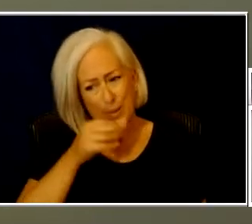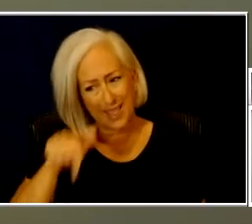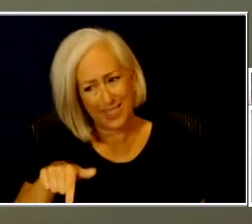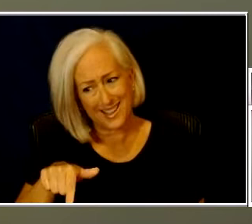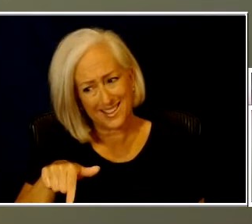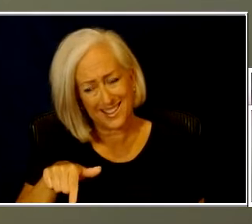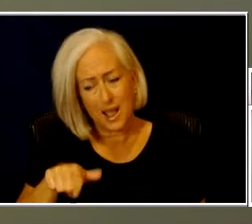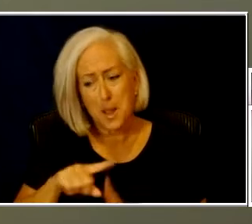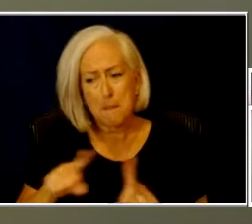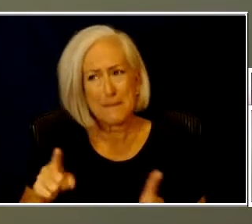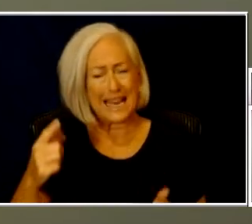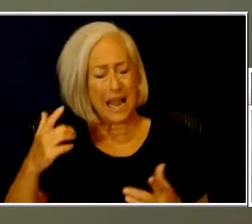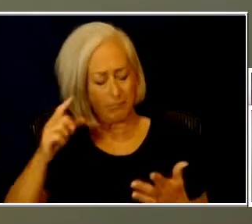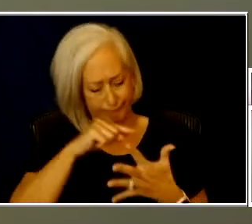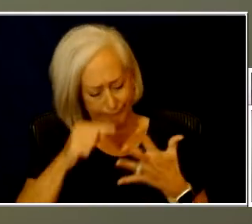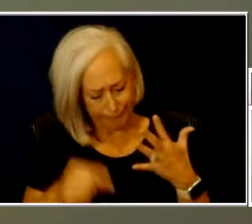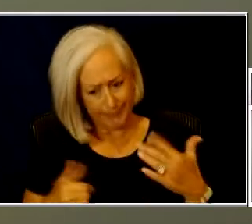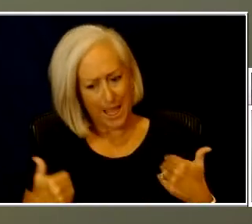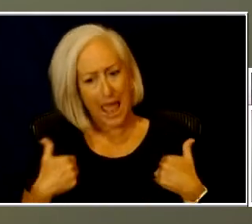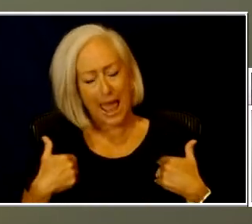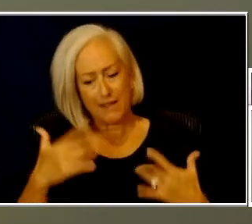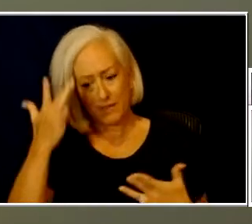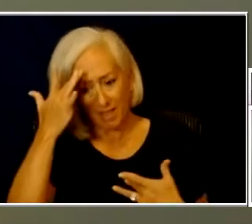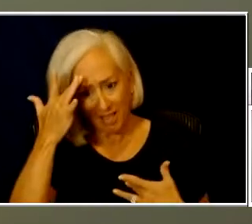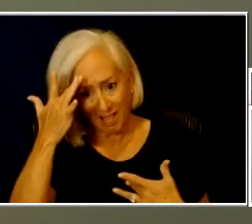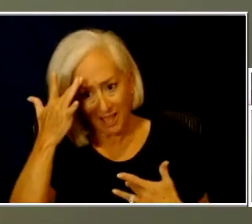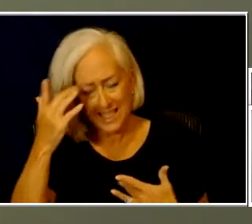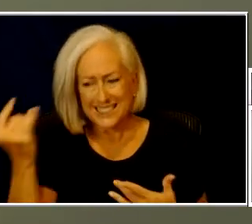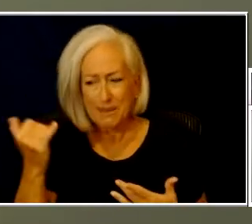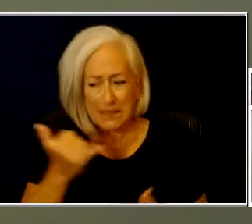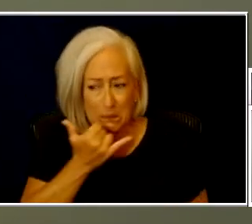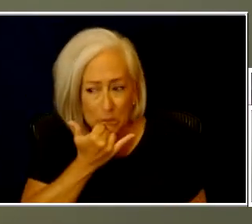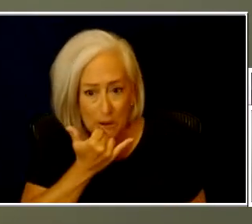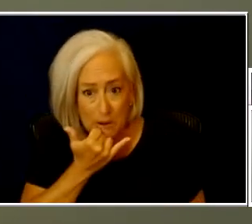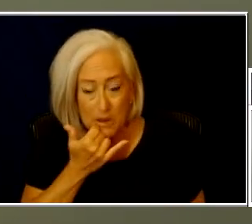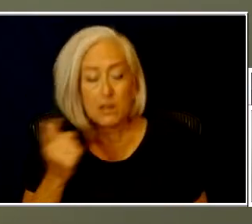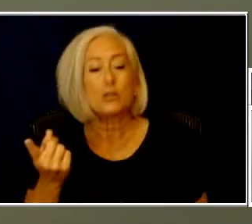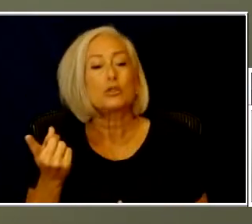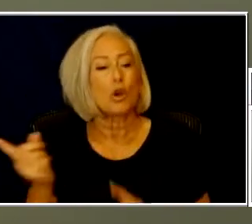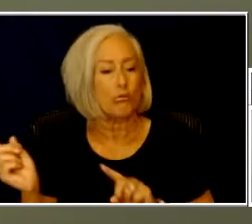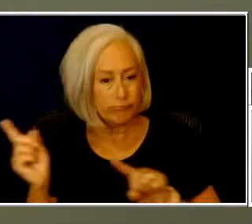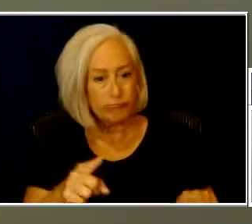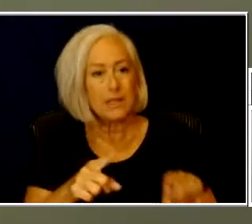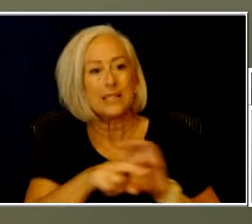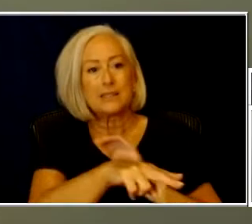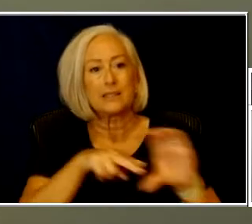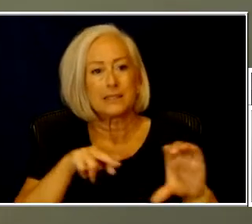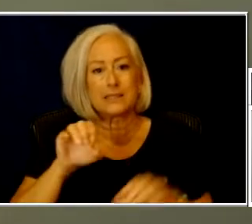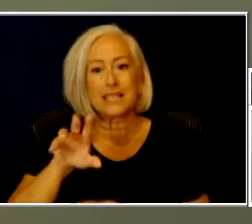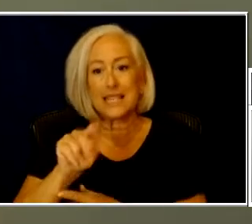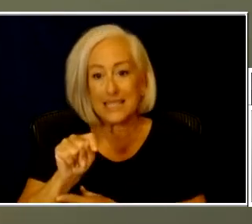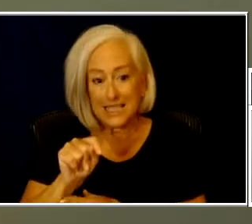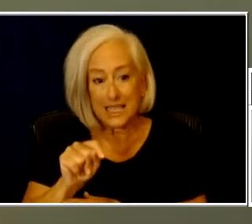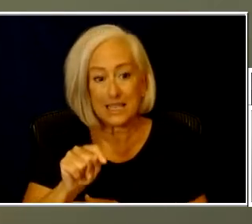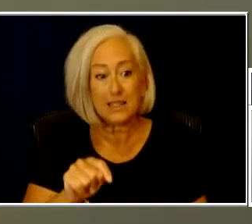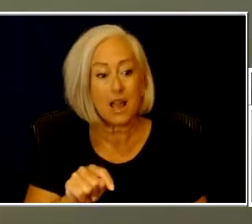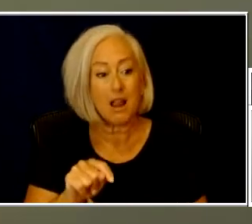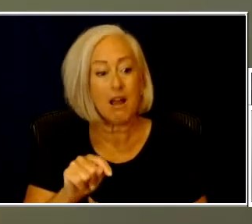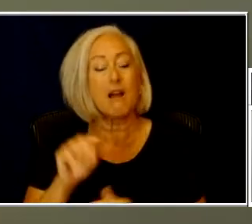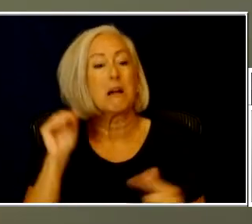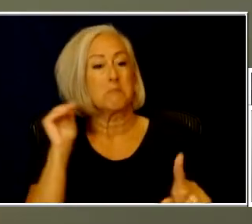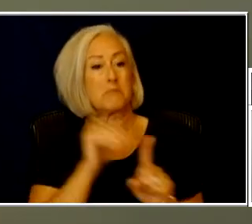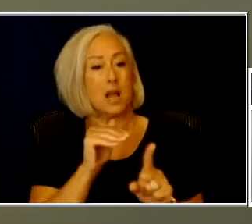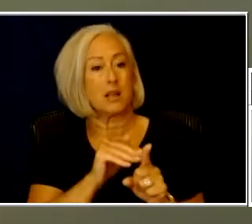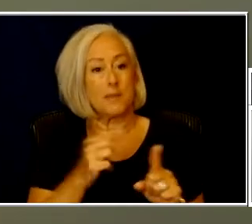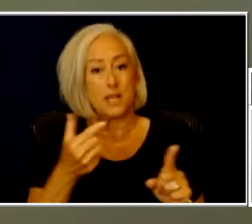wrong. And he sent me down for a CT scan and immediately got a hold of my gynecologist, who admitted me to